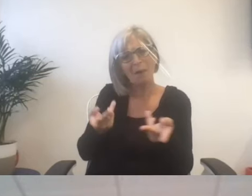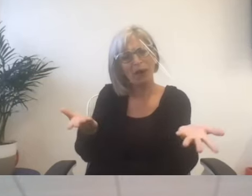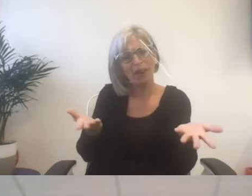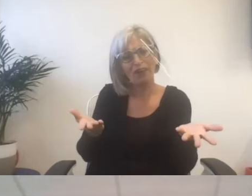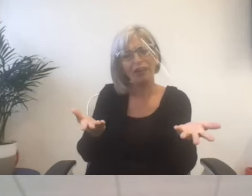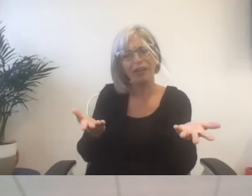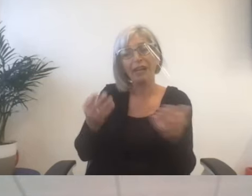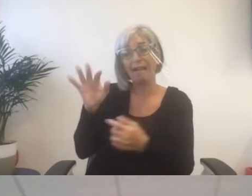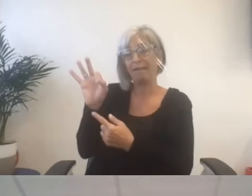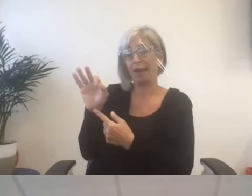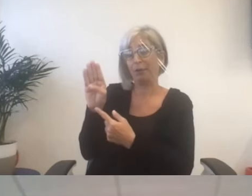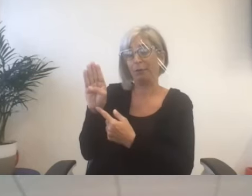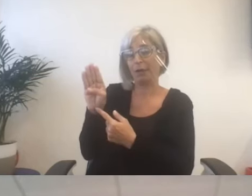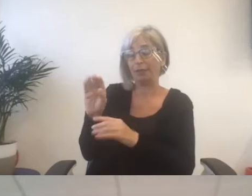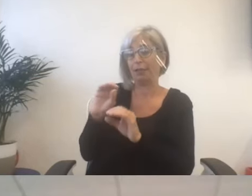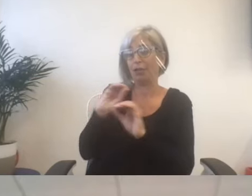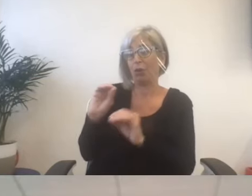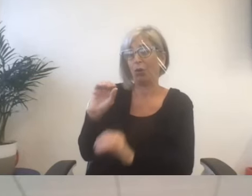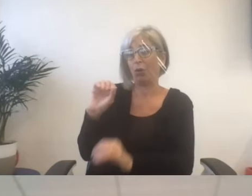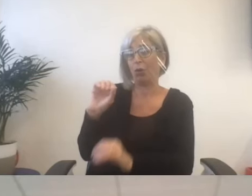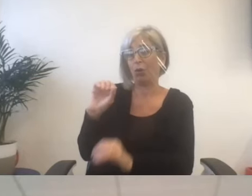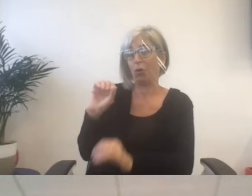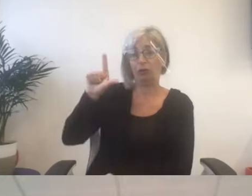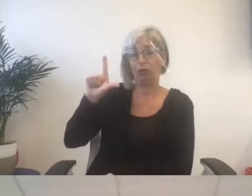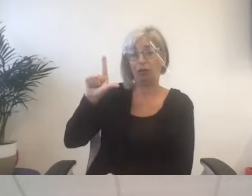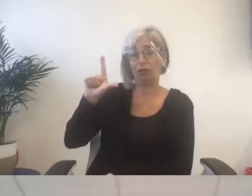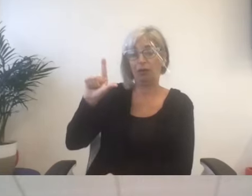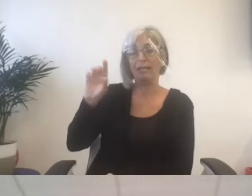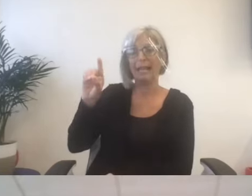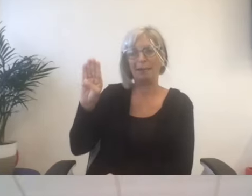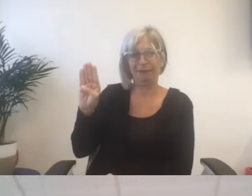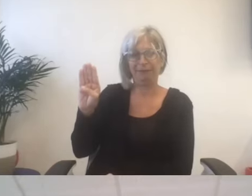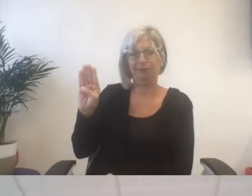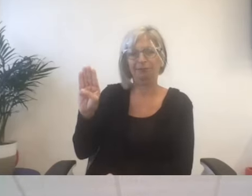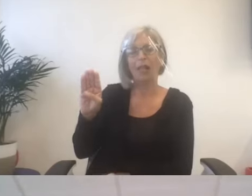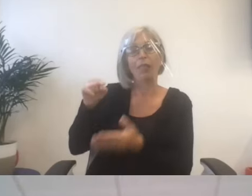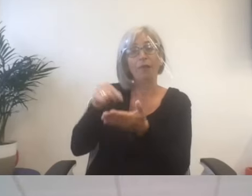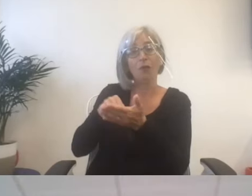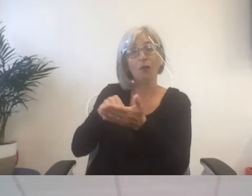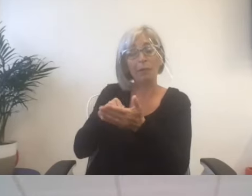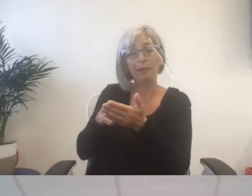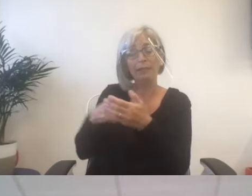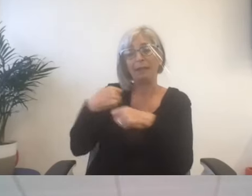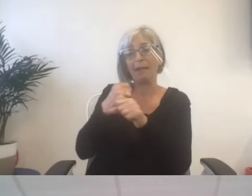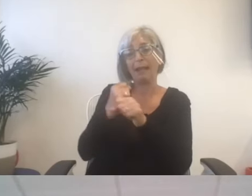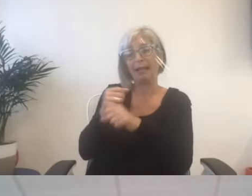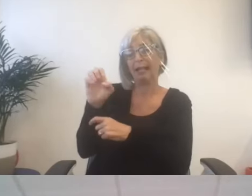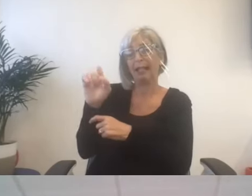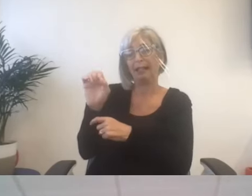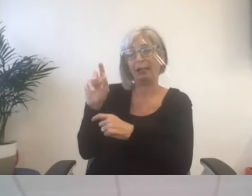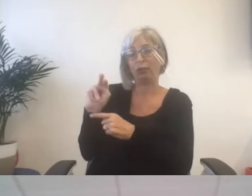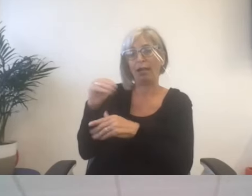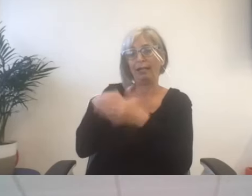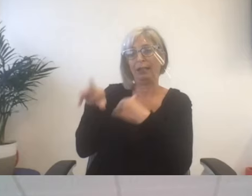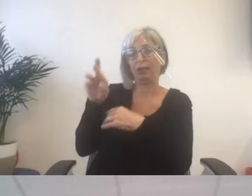in a Firebase NoSQL database. The actual portability of the app was made in Electron with React. As I said,